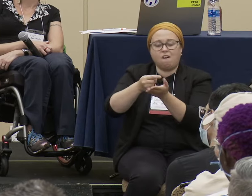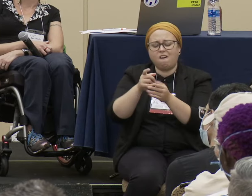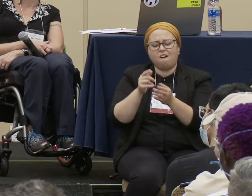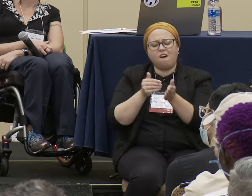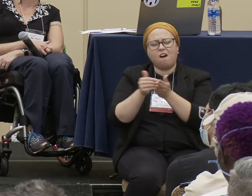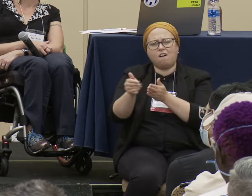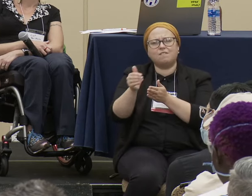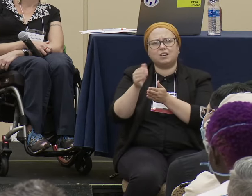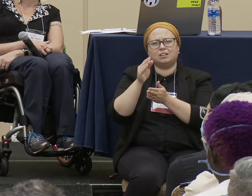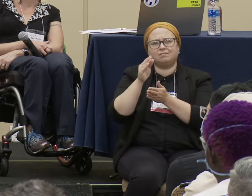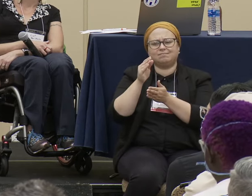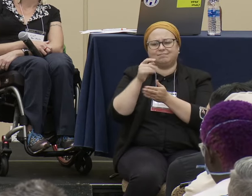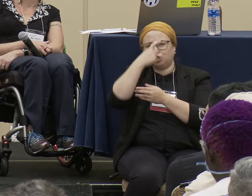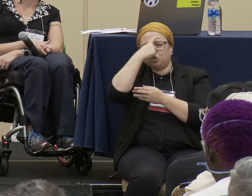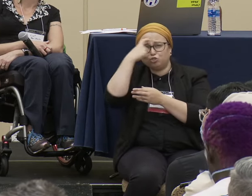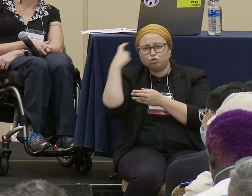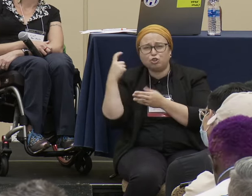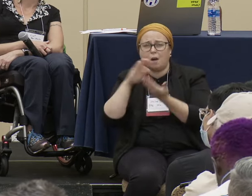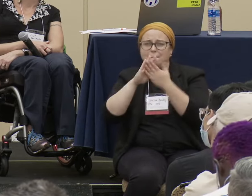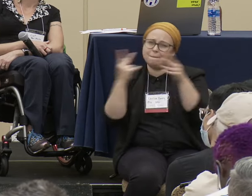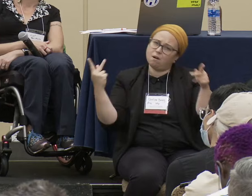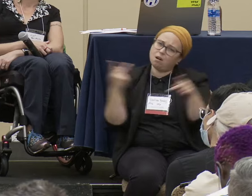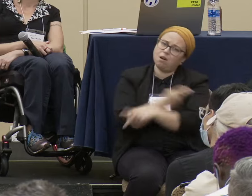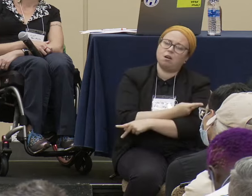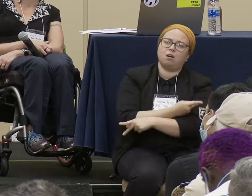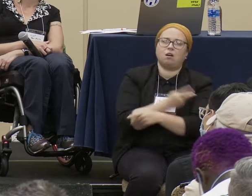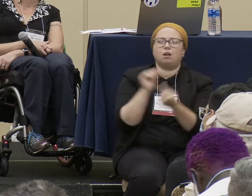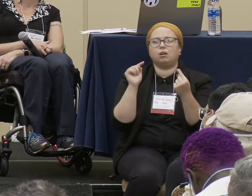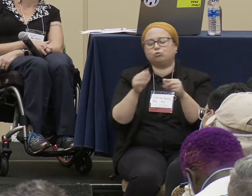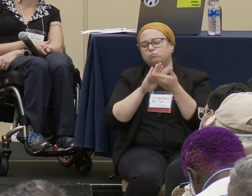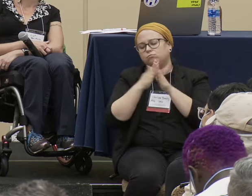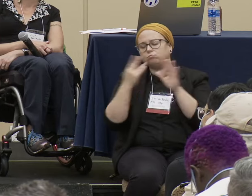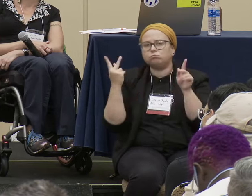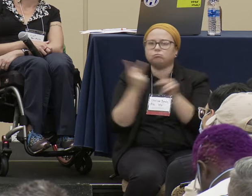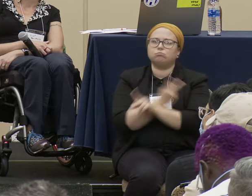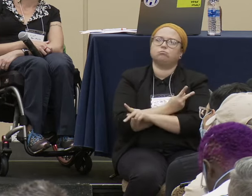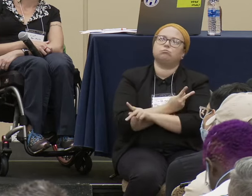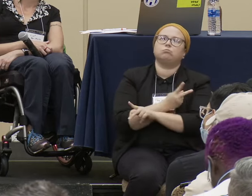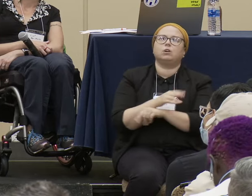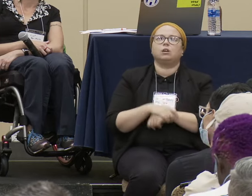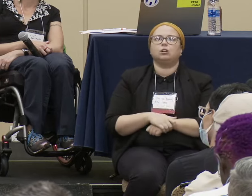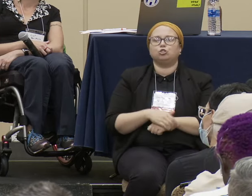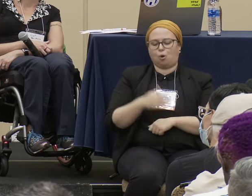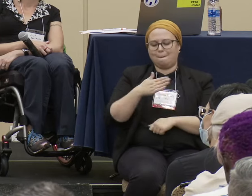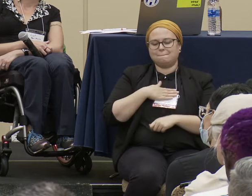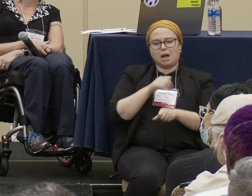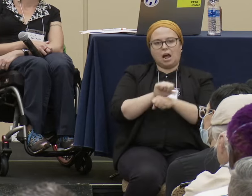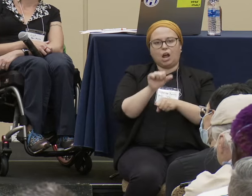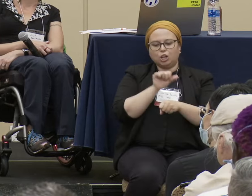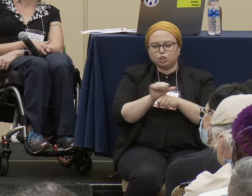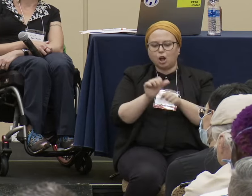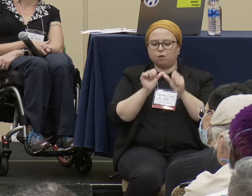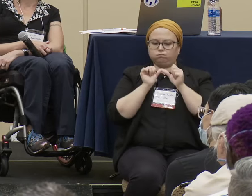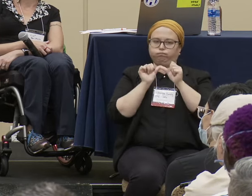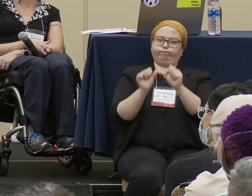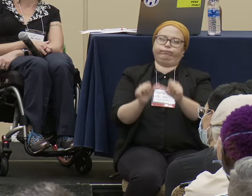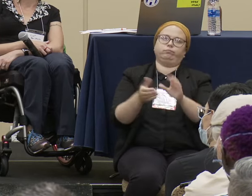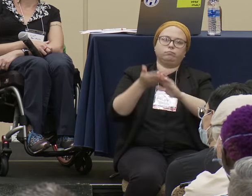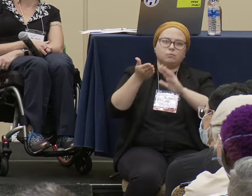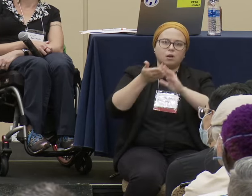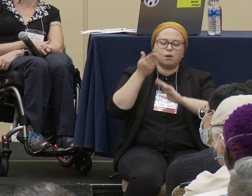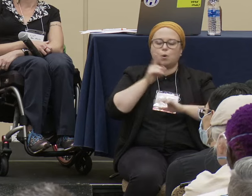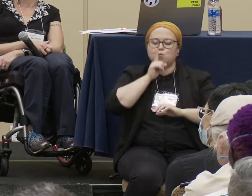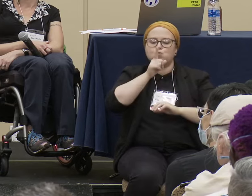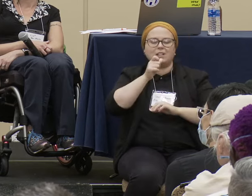exacerbate trauma and injury. And my job is just to keep things going, but not really address the